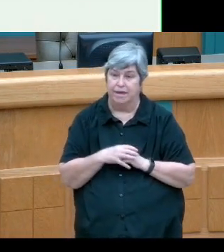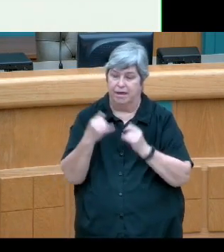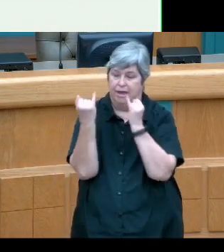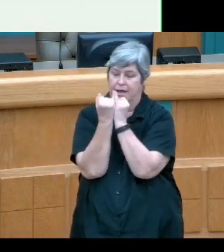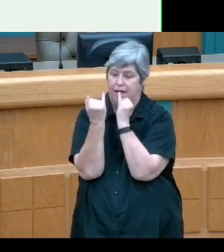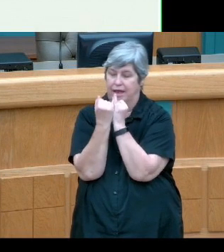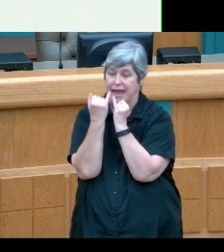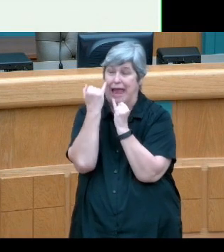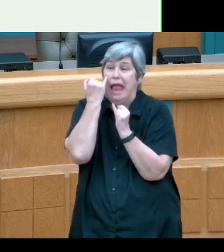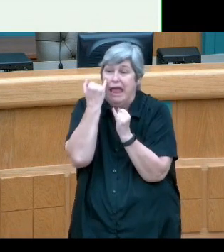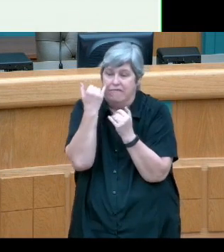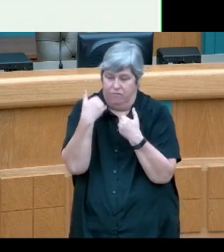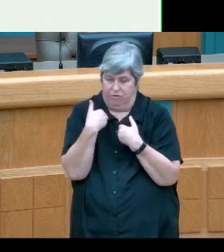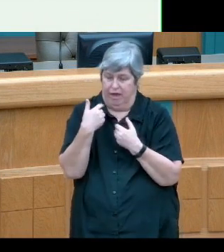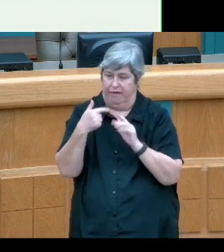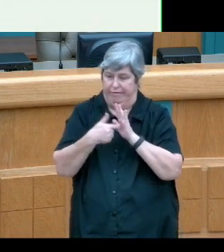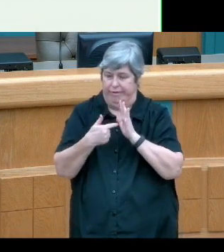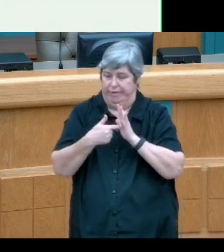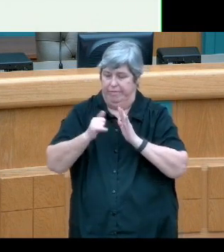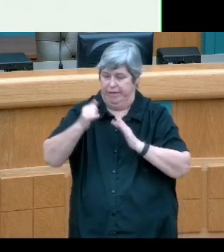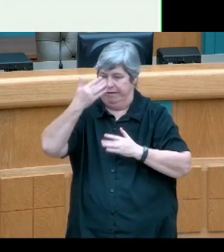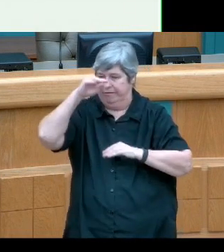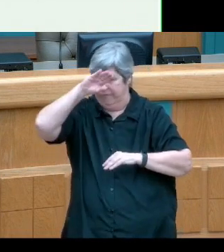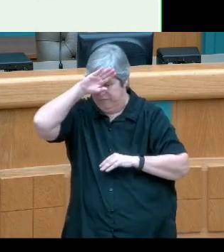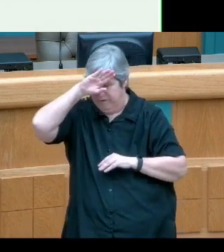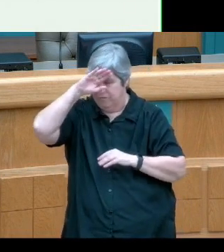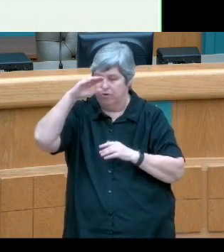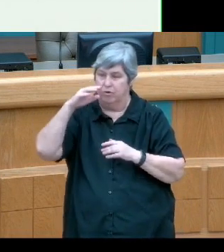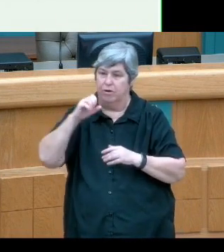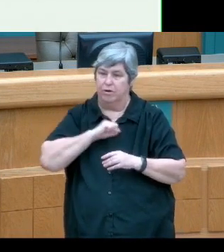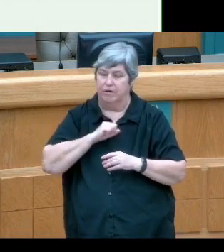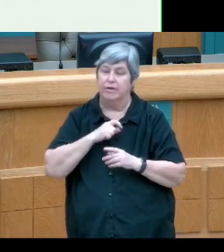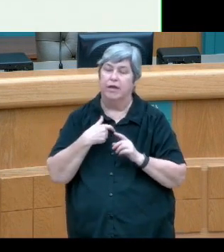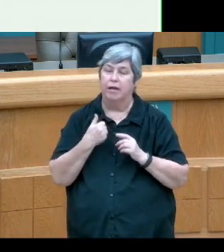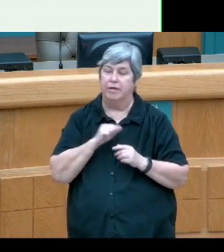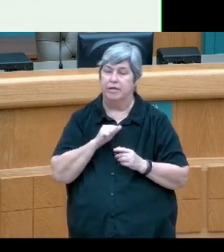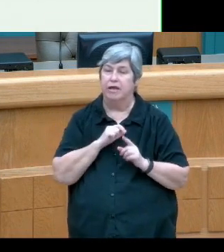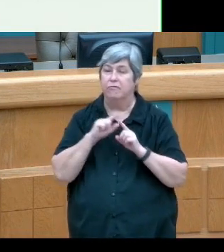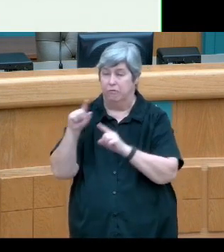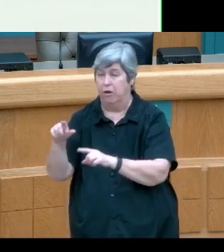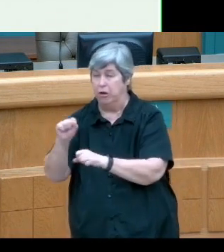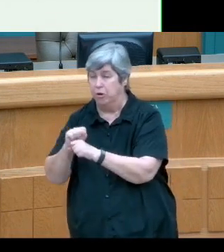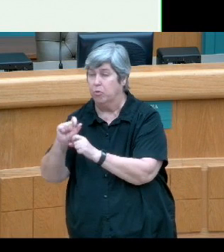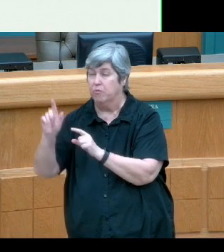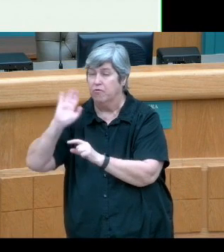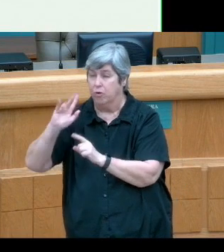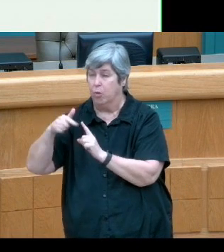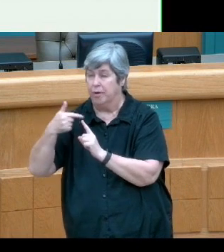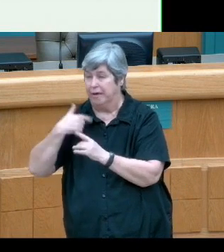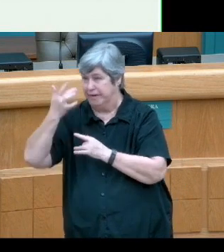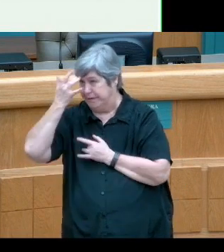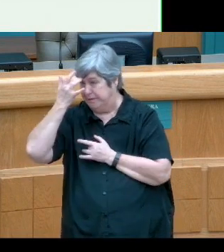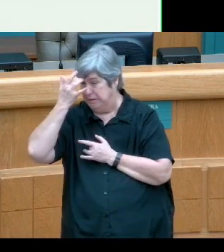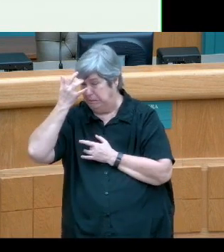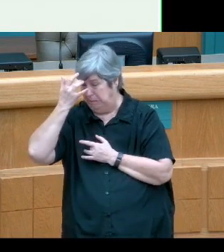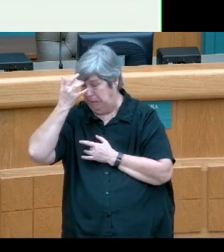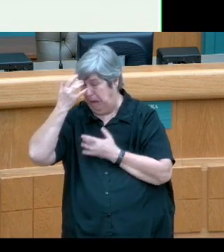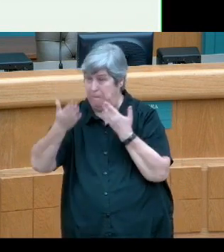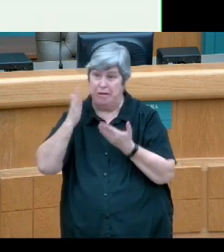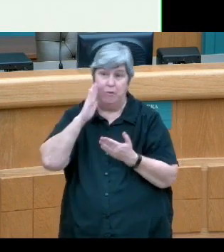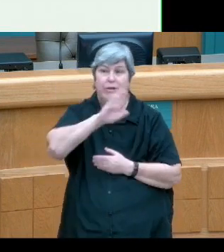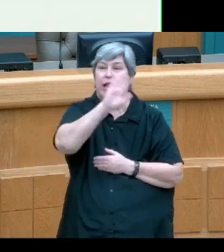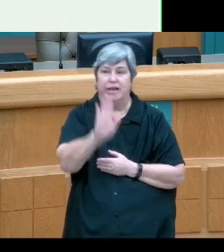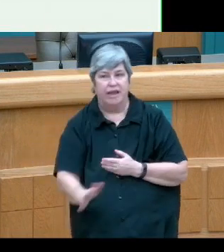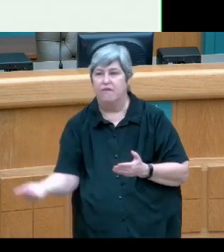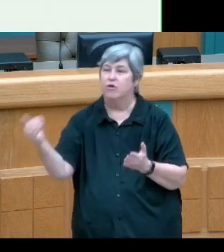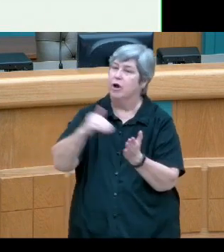Self-isolating when you're symptomatic, I mean, I'm guilty. I've gone into work when I was sick, and I probably never will